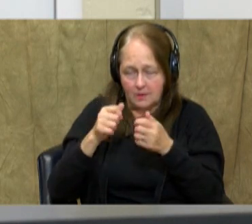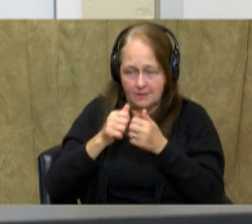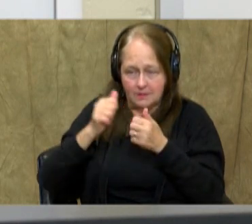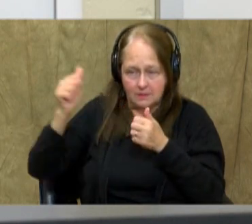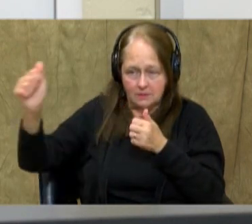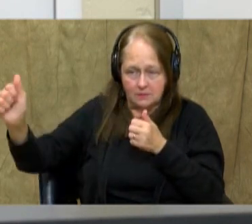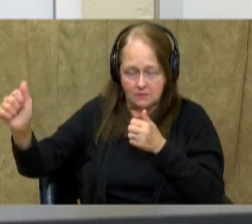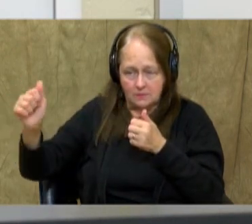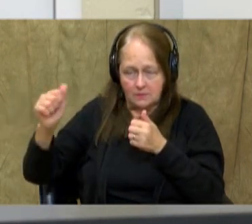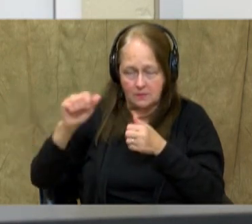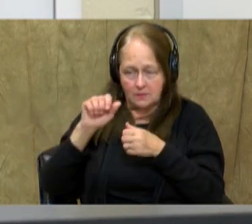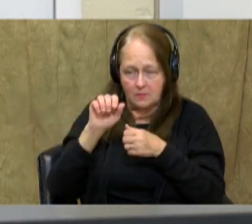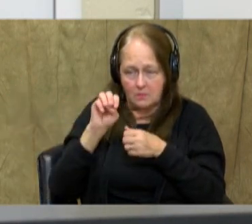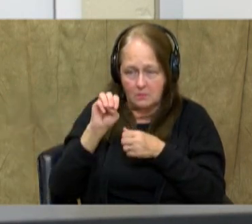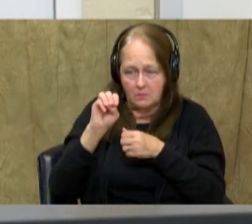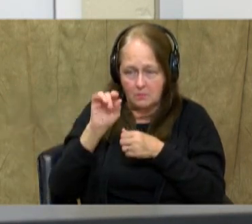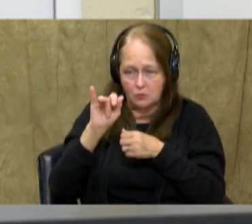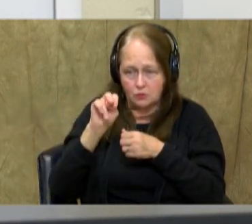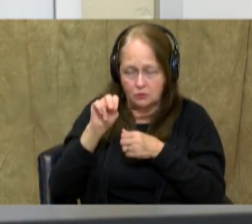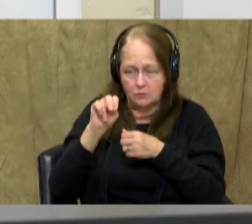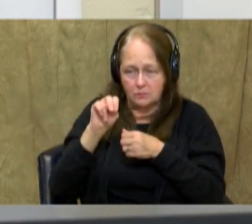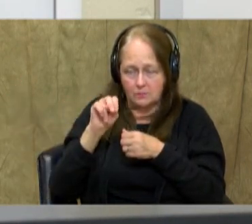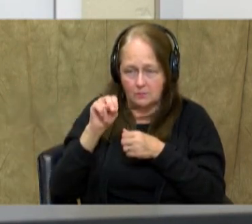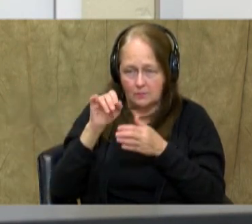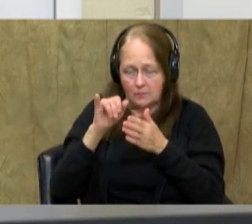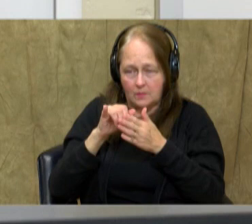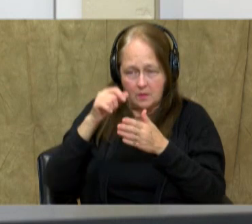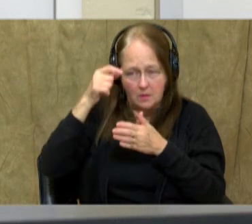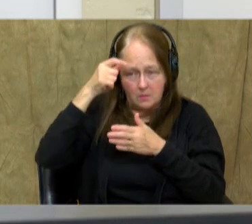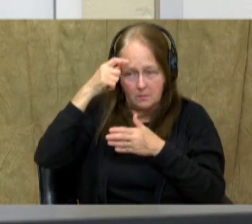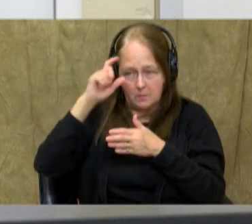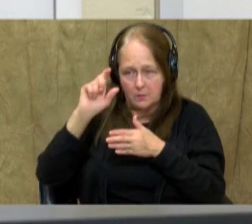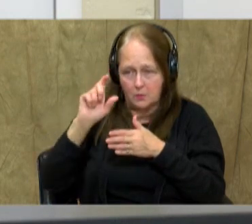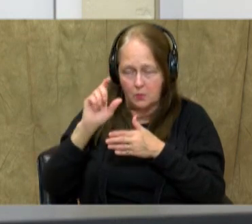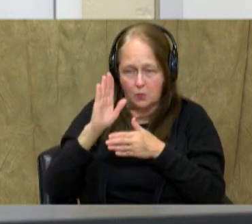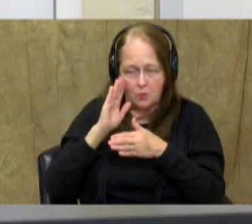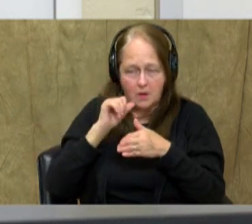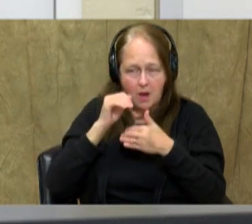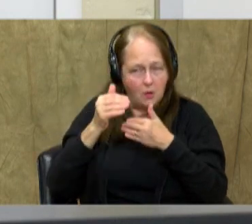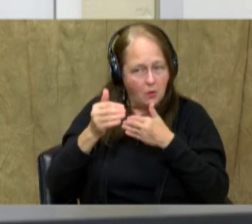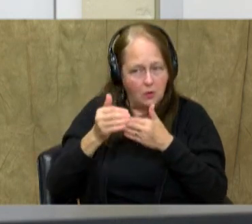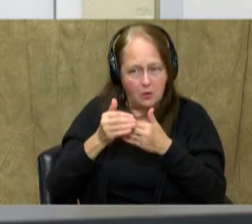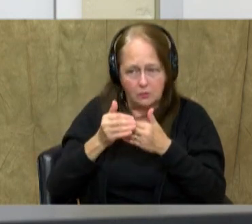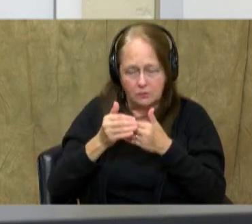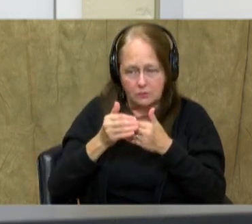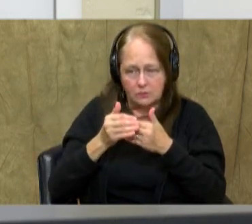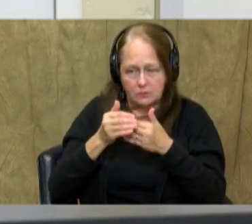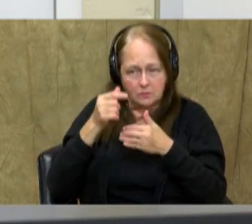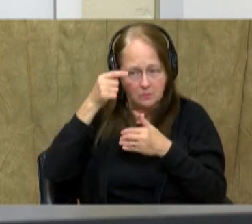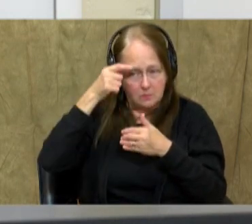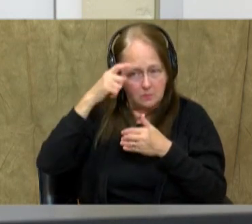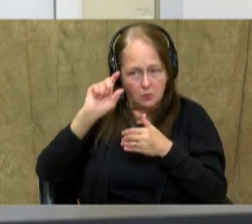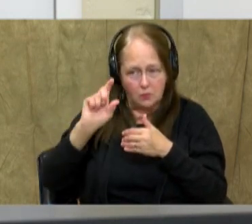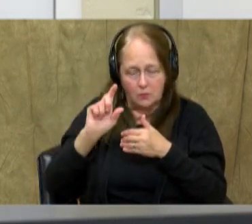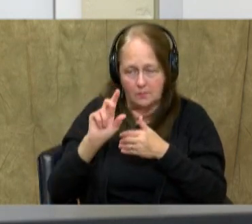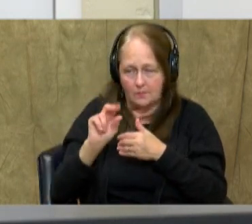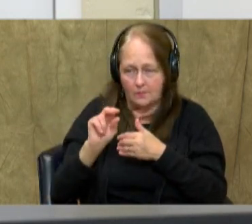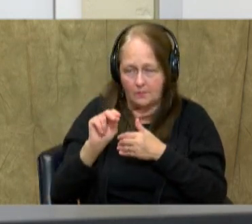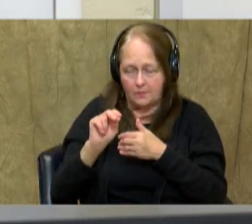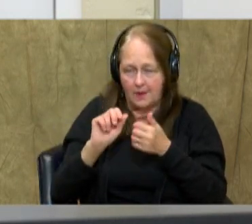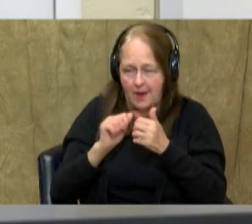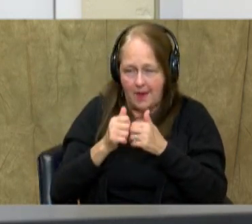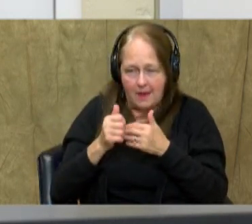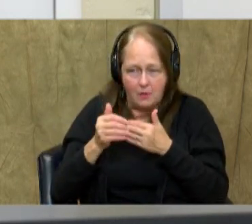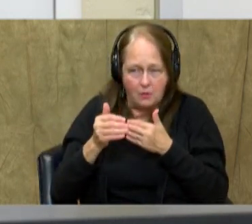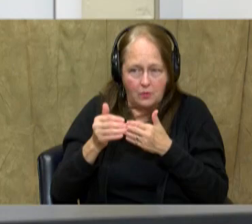into this model at this scale, the moon would not be this close. So how close would